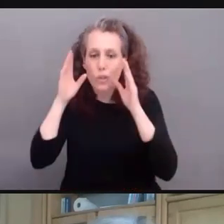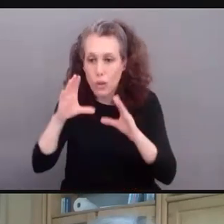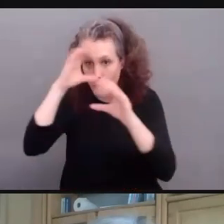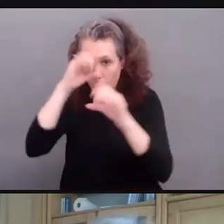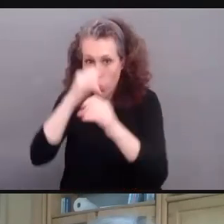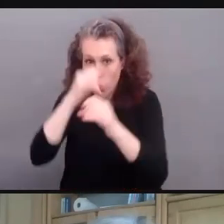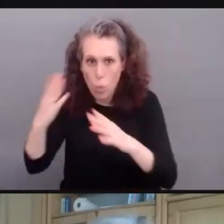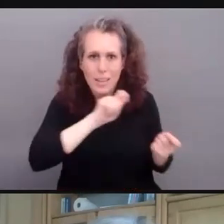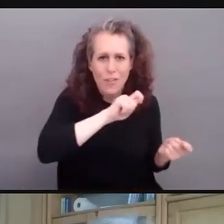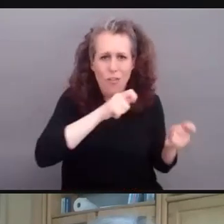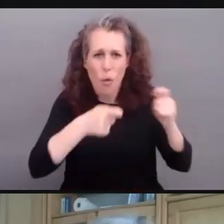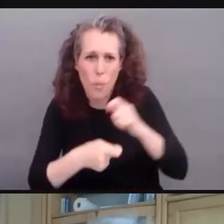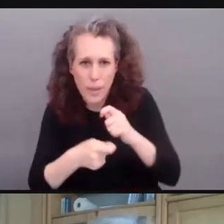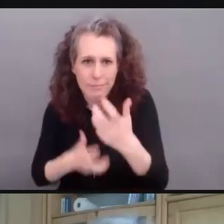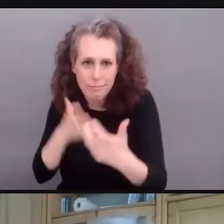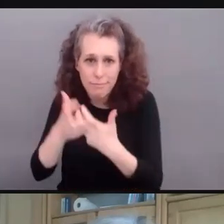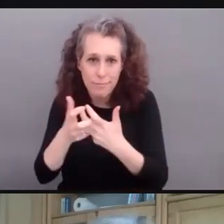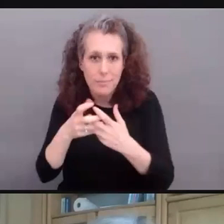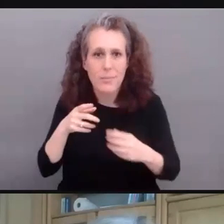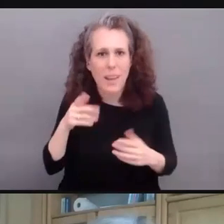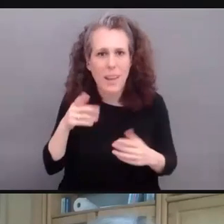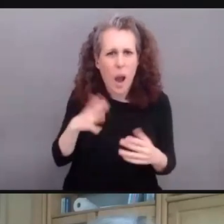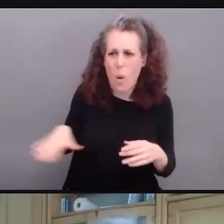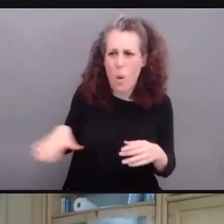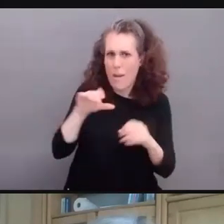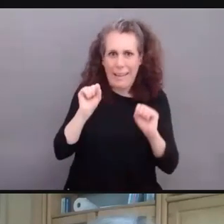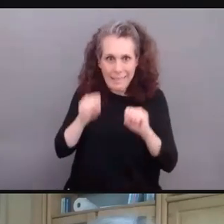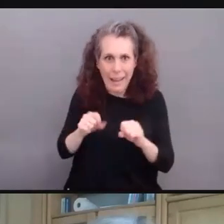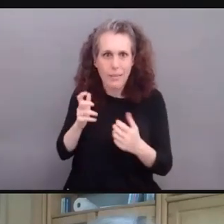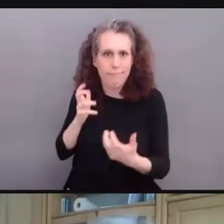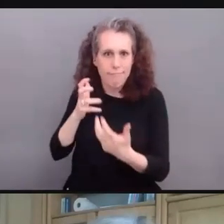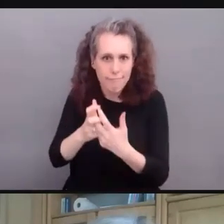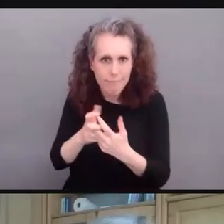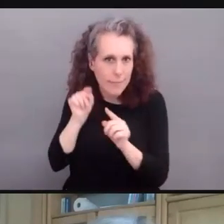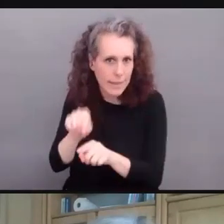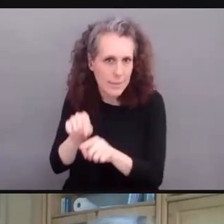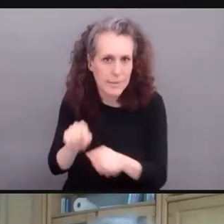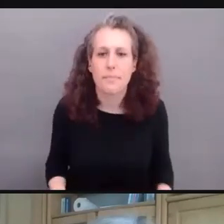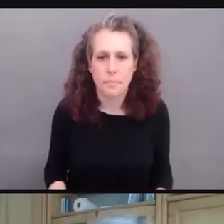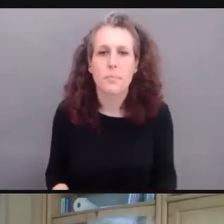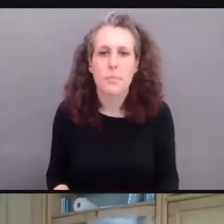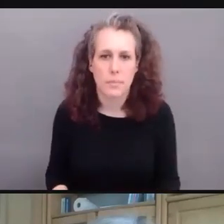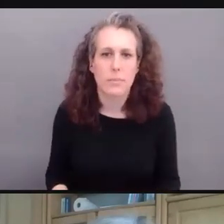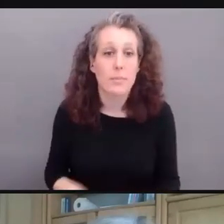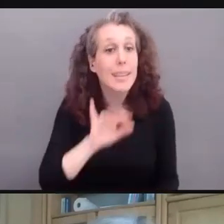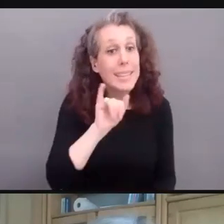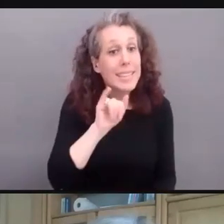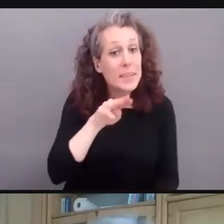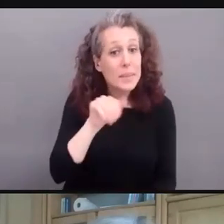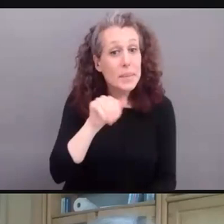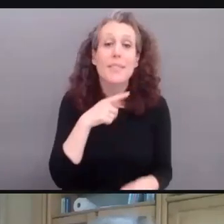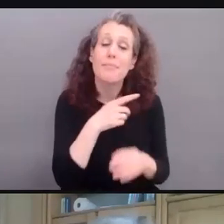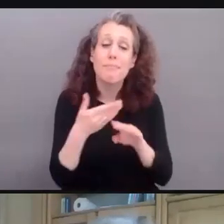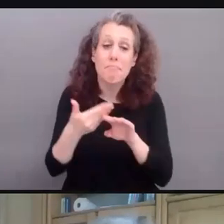how the EN can be fulfilled. Next slide, please. As Ima already told